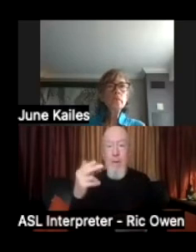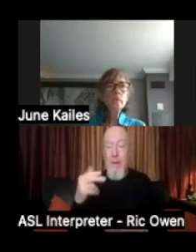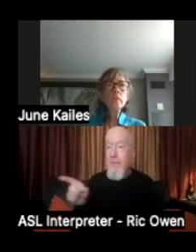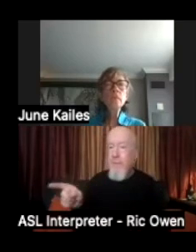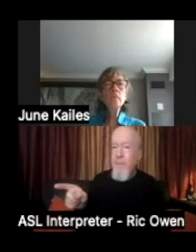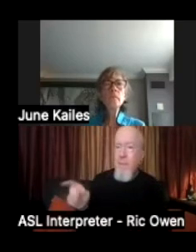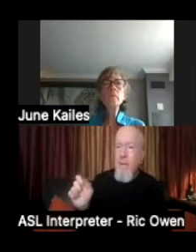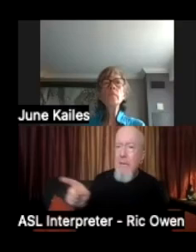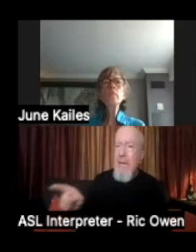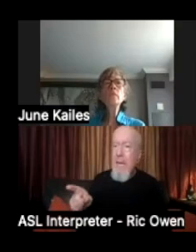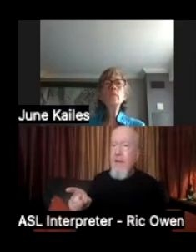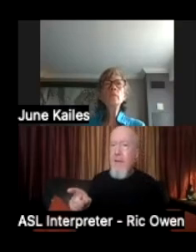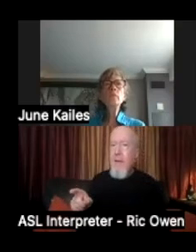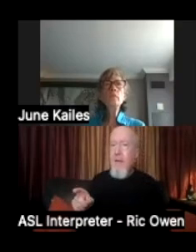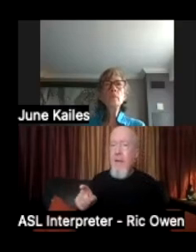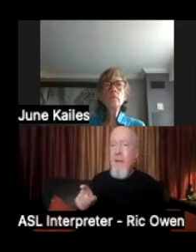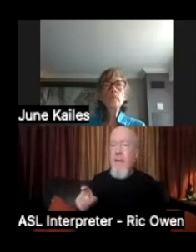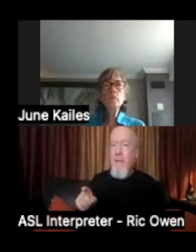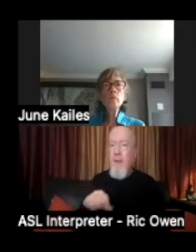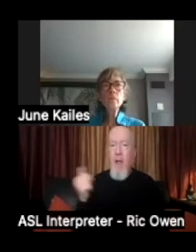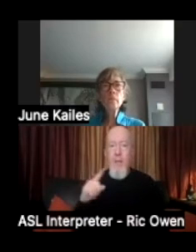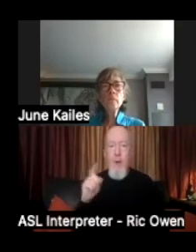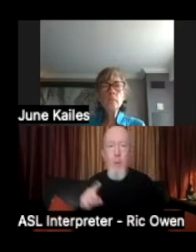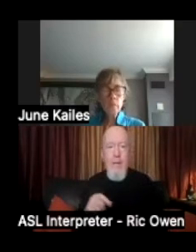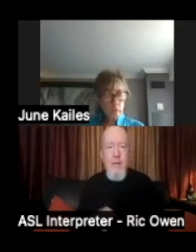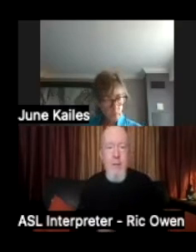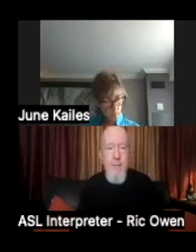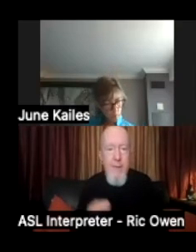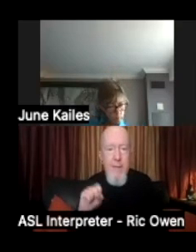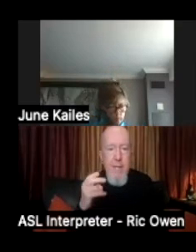Sherilyn's question? Yeah, hi. Thanks for the